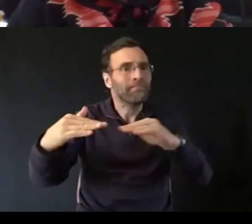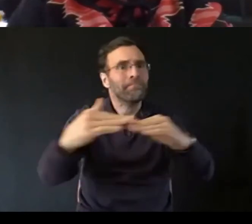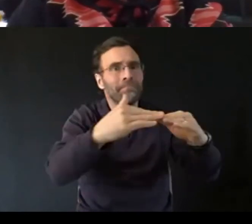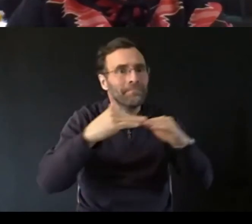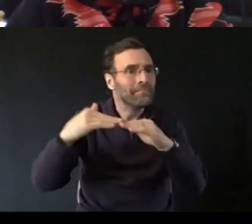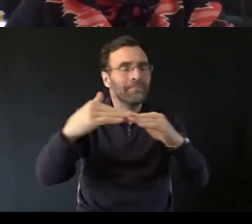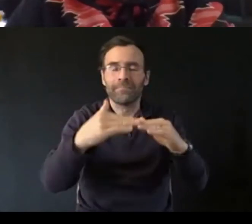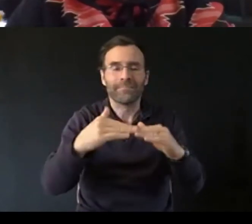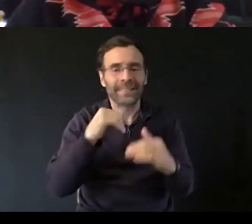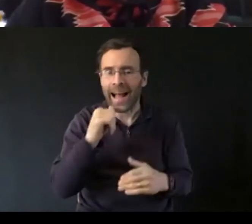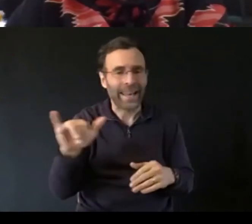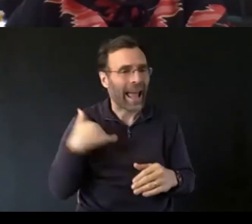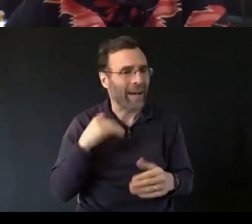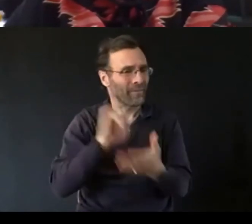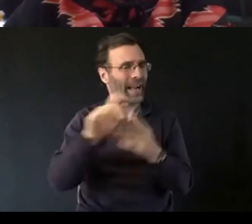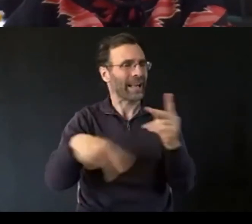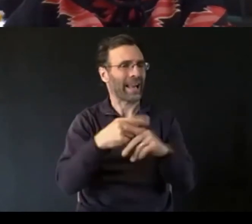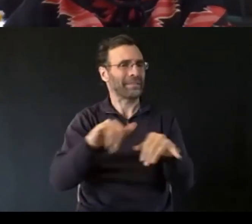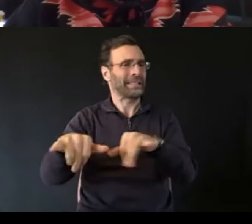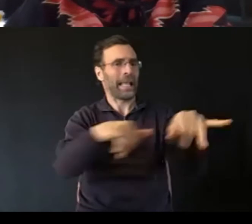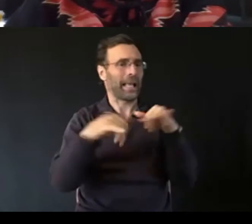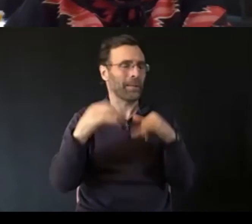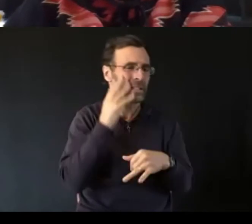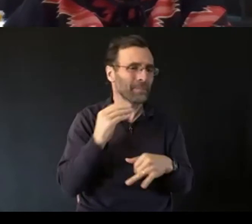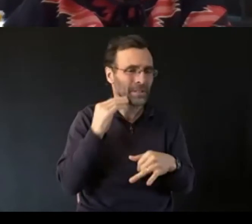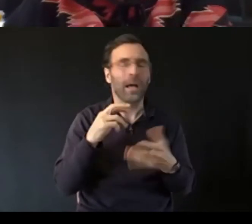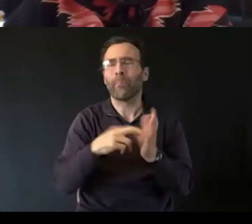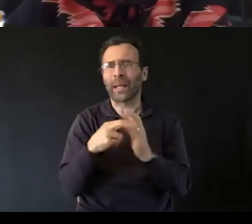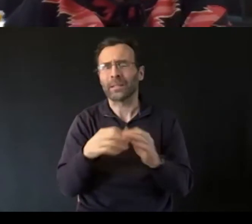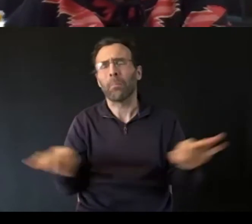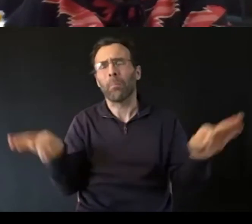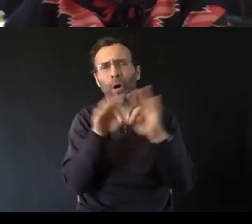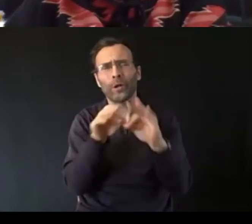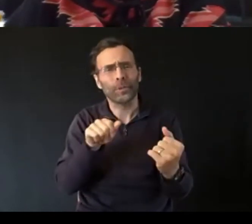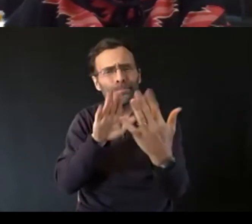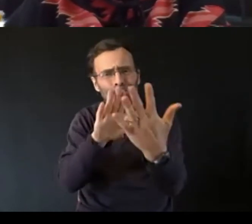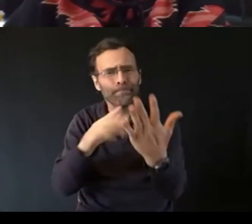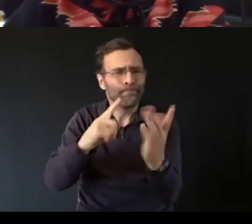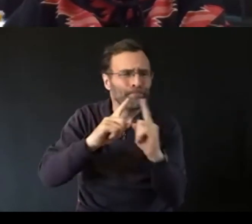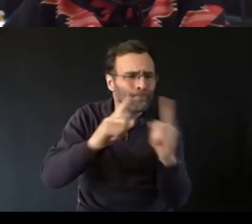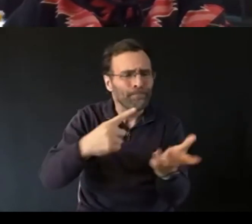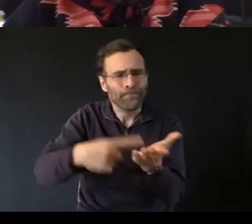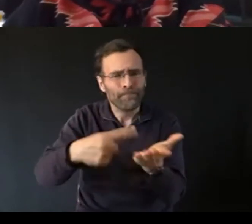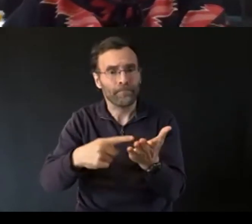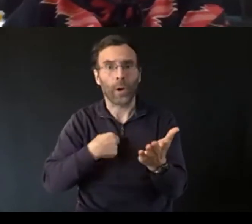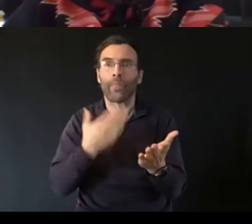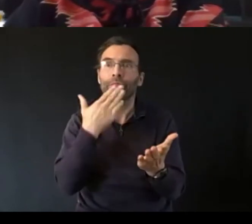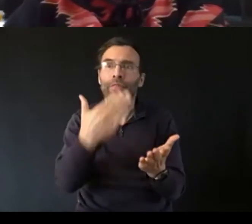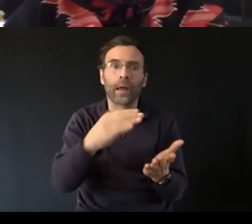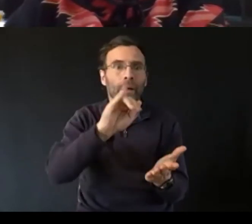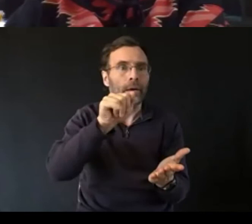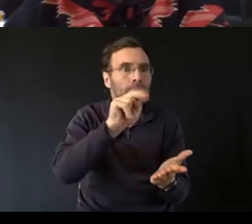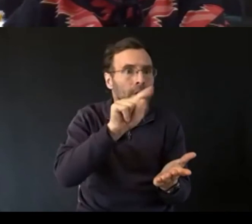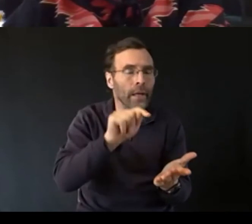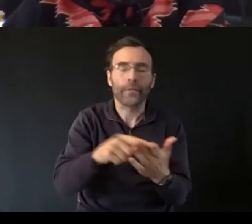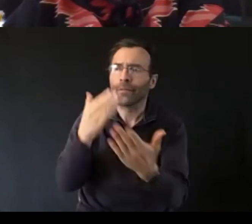and equal opportunity, we have to have tough conversations. So I appreciate Janet and Dawn sharing their story, helping